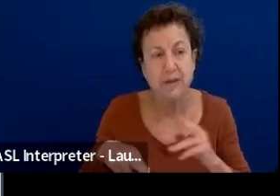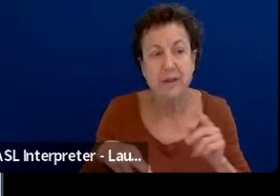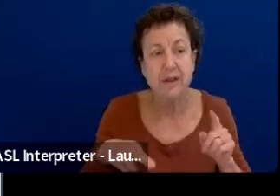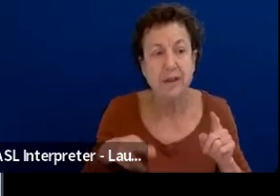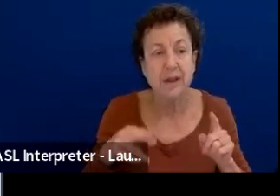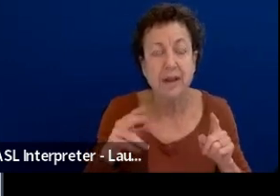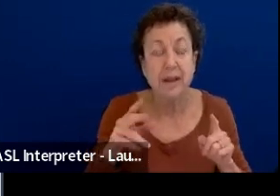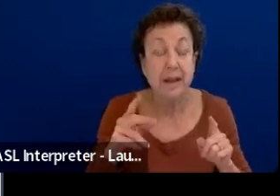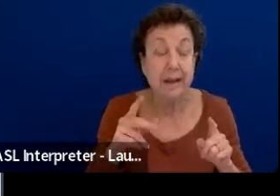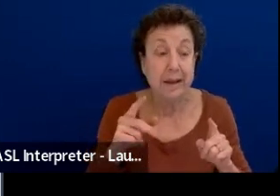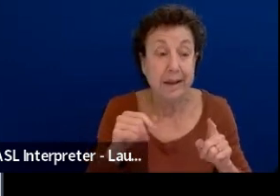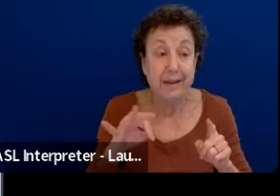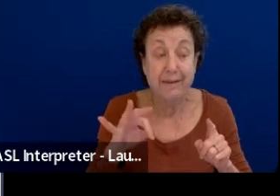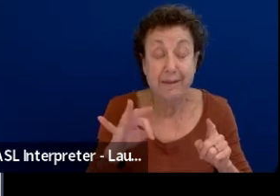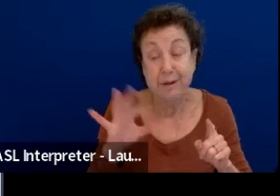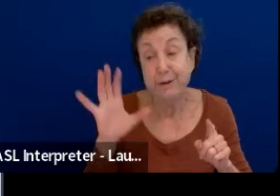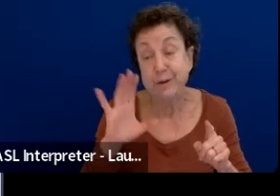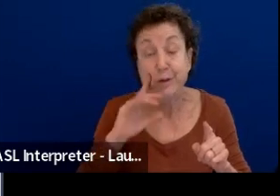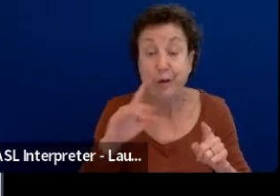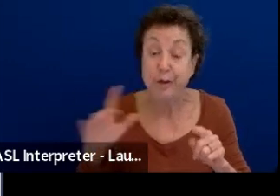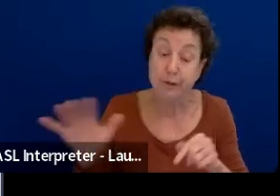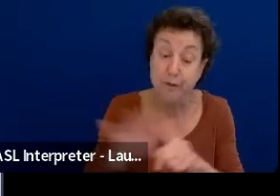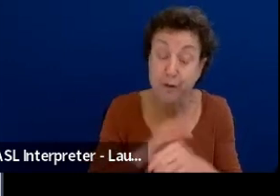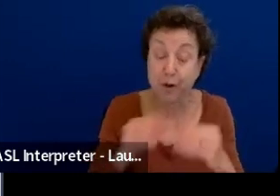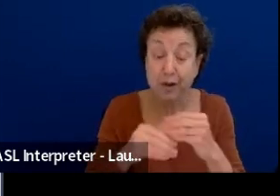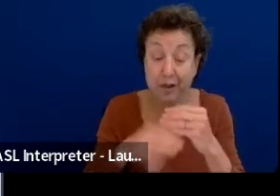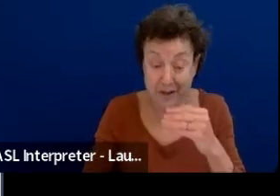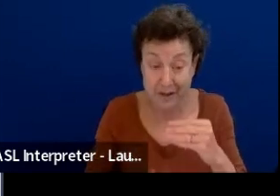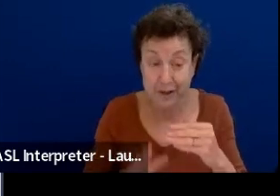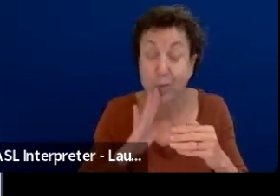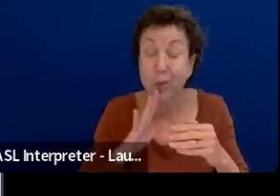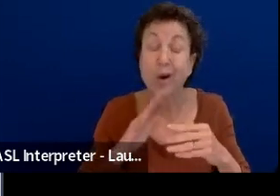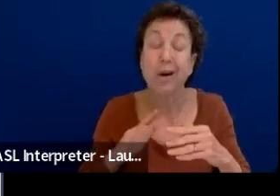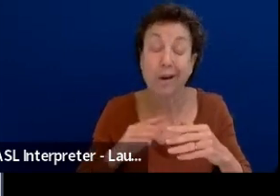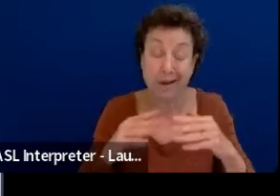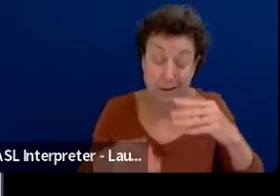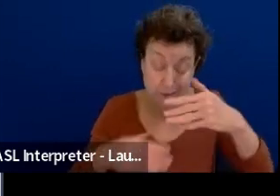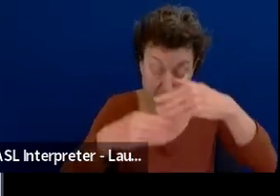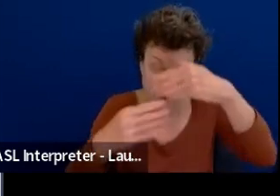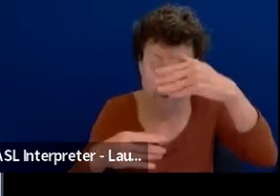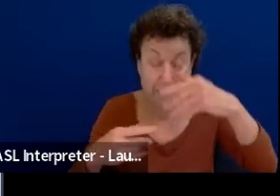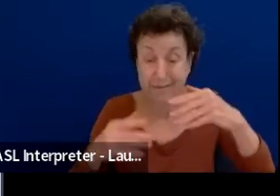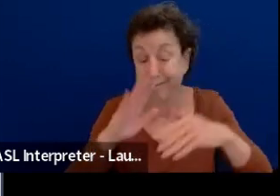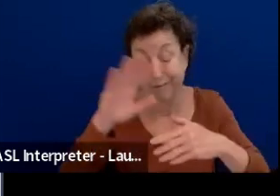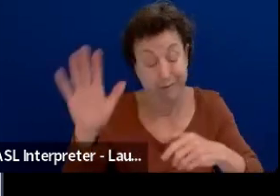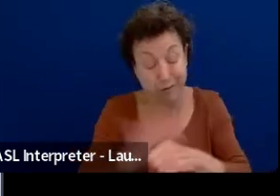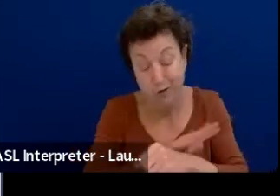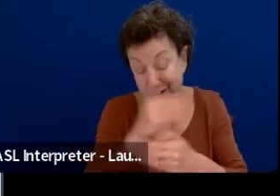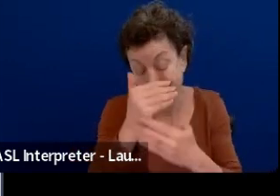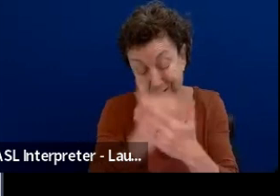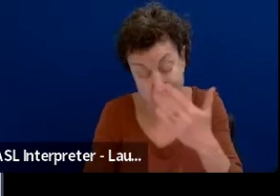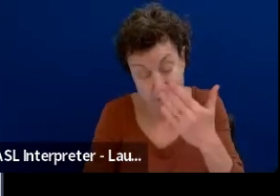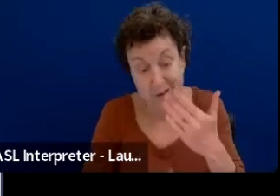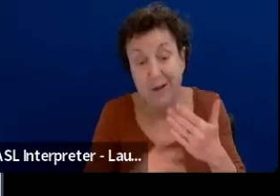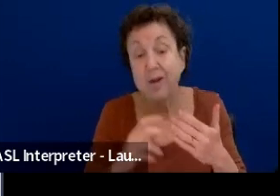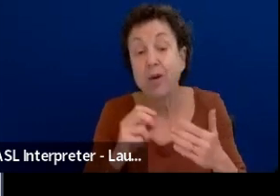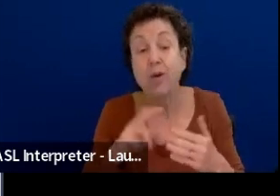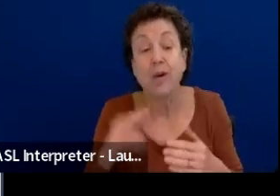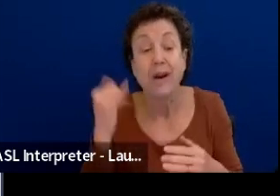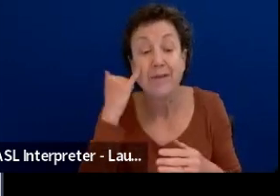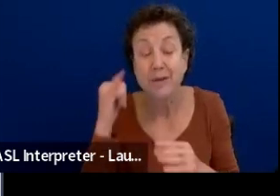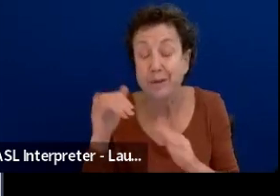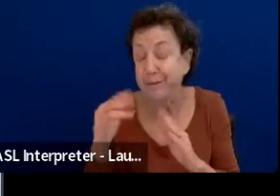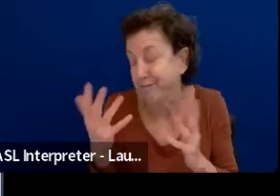did search for the entire list of bills, the entire list would be right here. Or if you're searching